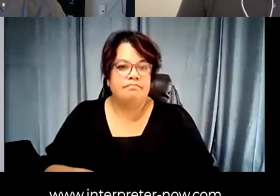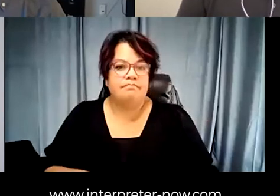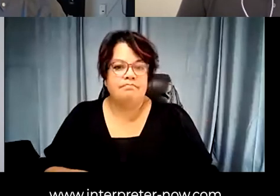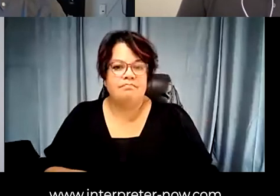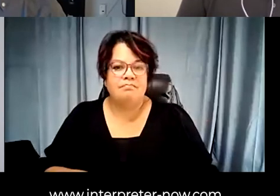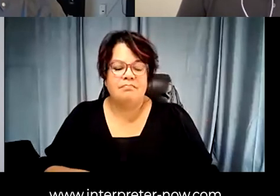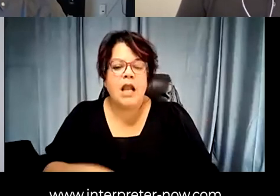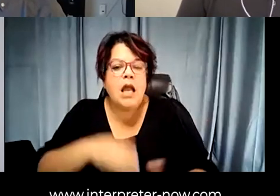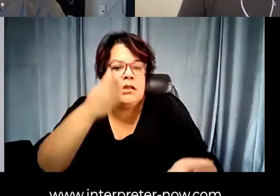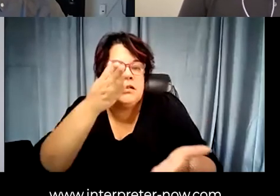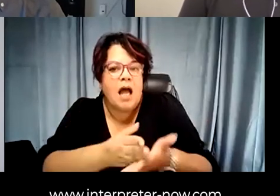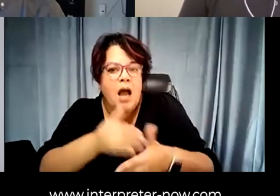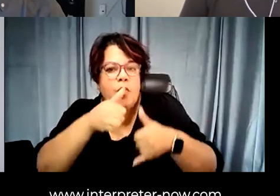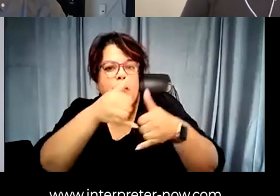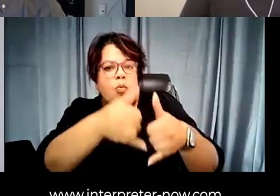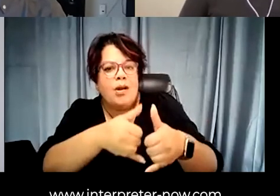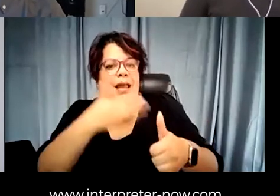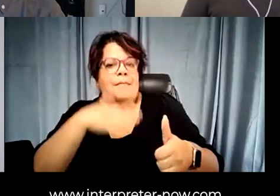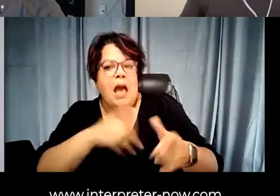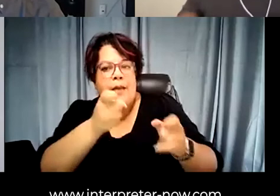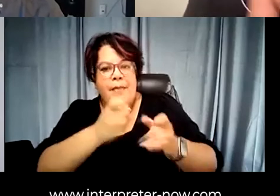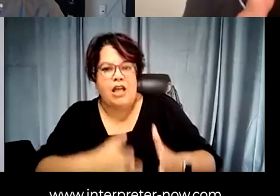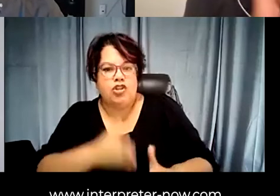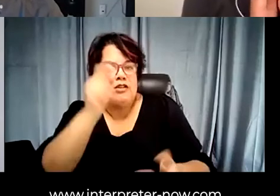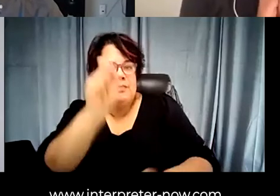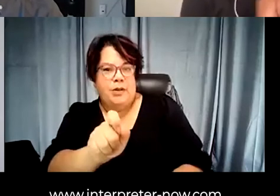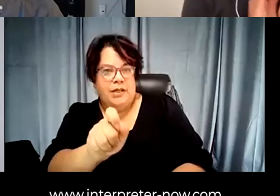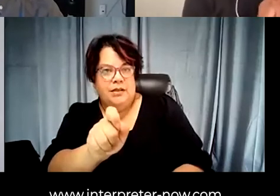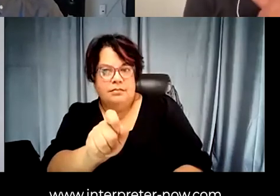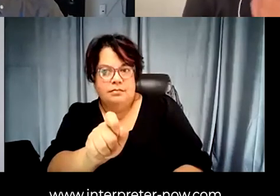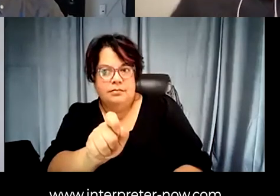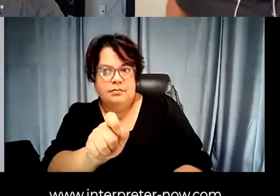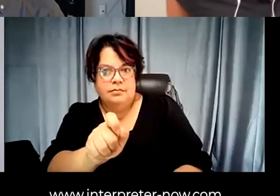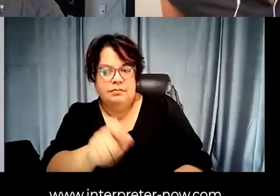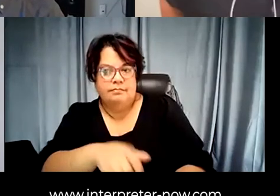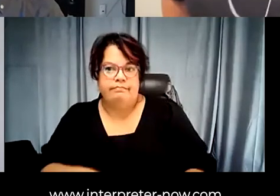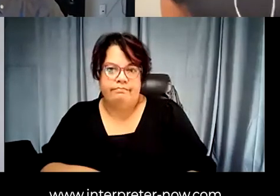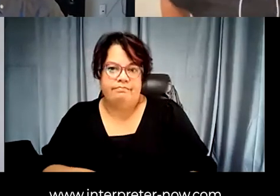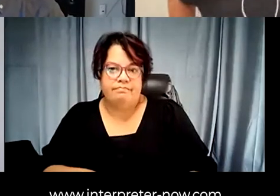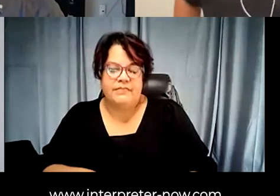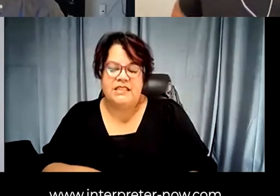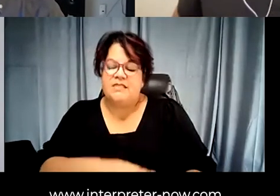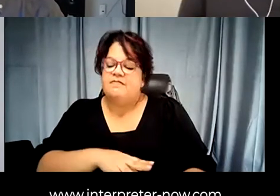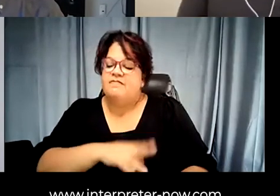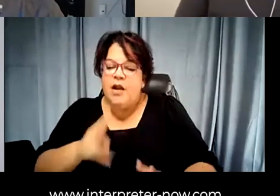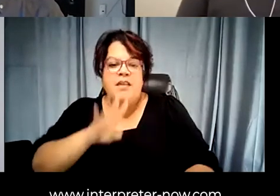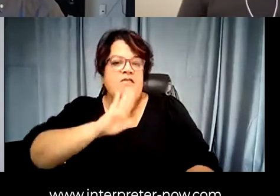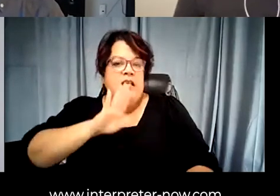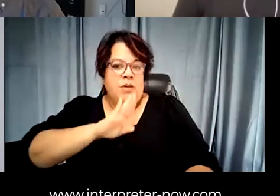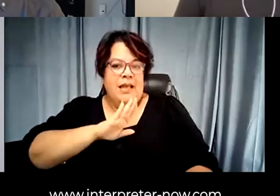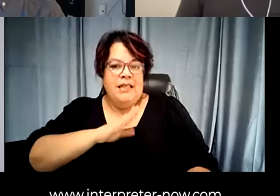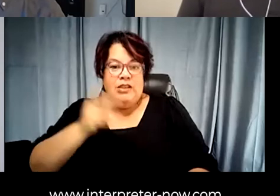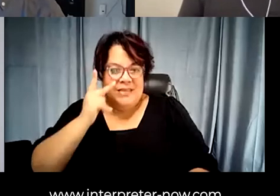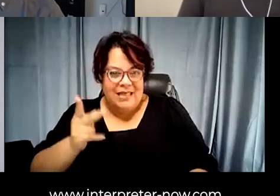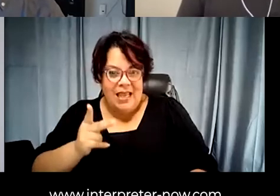managers. Let's just stop it. Point blank, mm-hmm. period. Like, mm-hmm. It is so frustrating to continually see